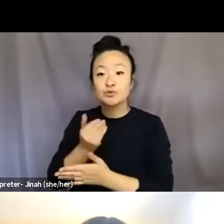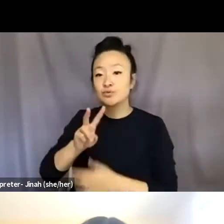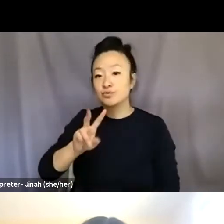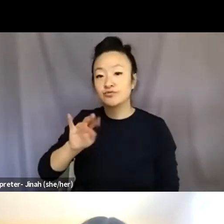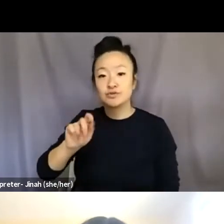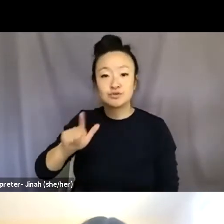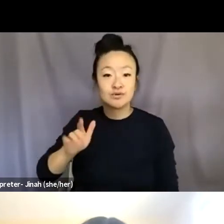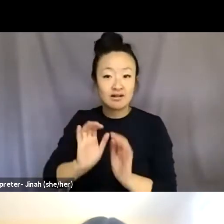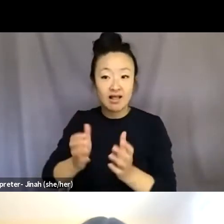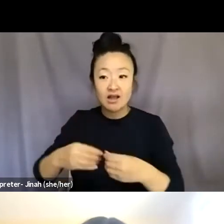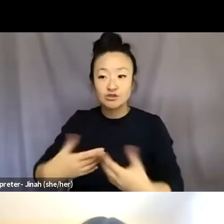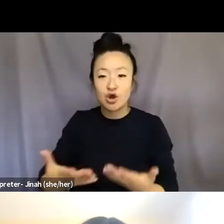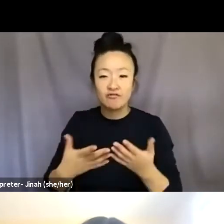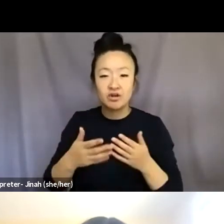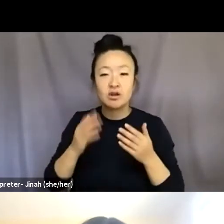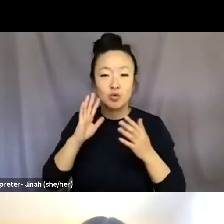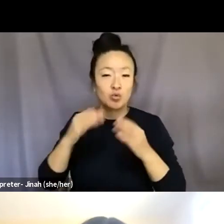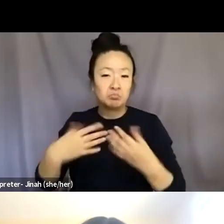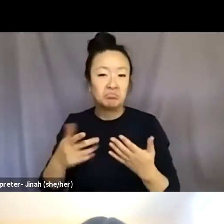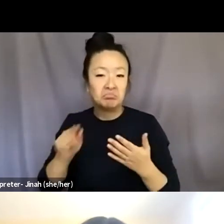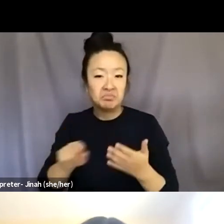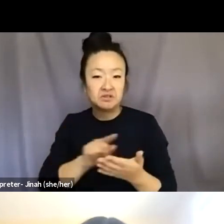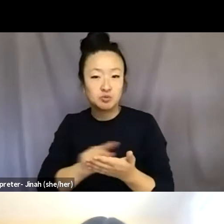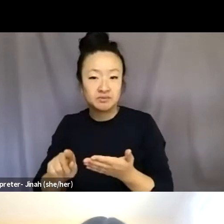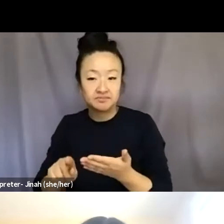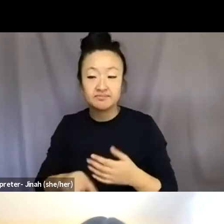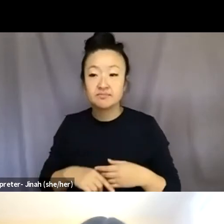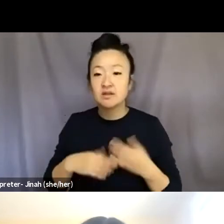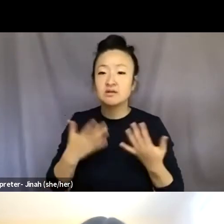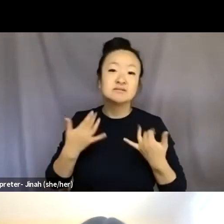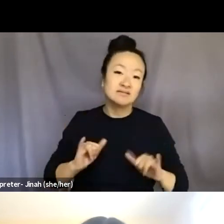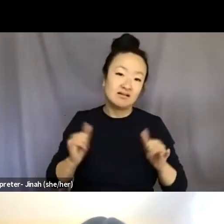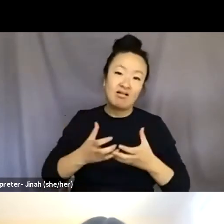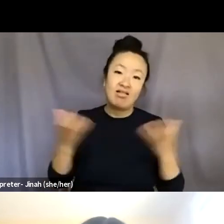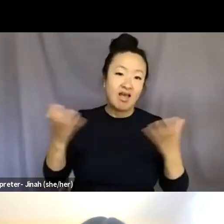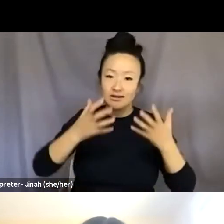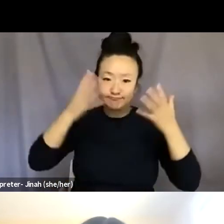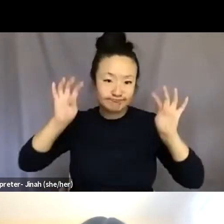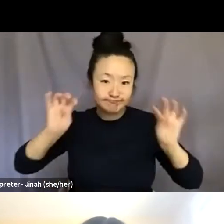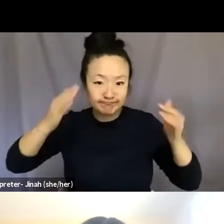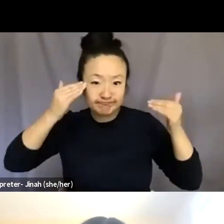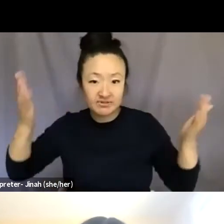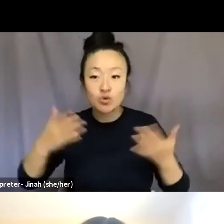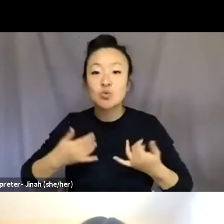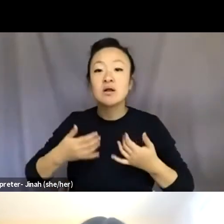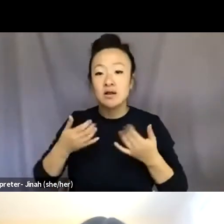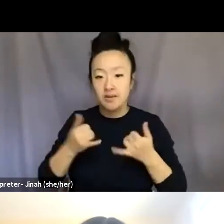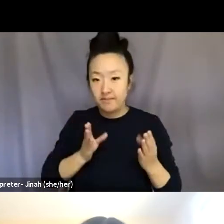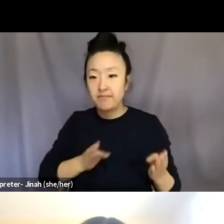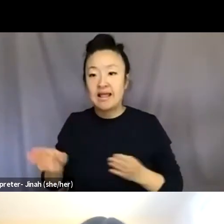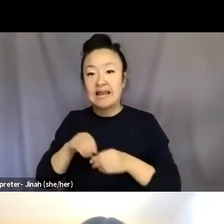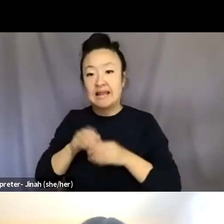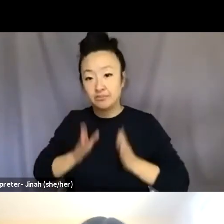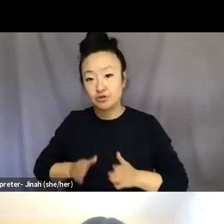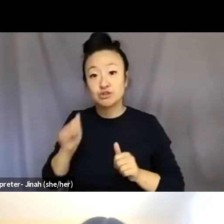offerings starting later this week. And while there's still a lot of unknowns, we are planning for in-person drama school programming this summer and